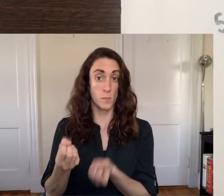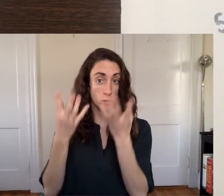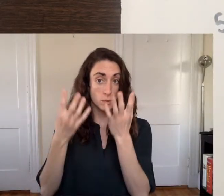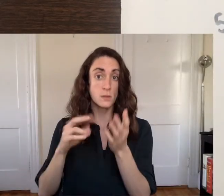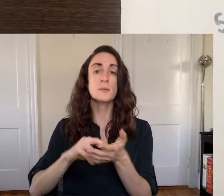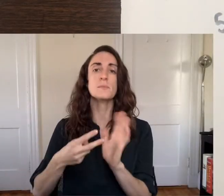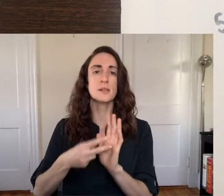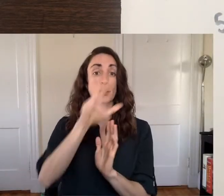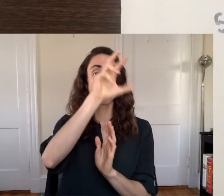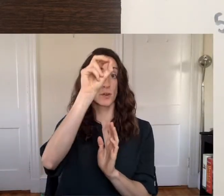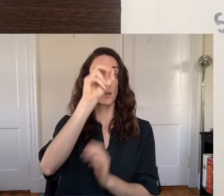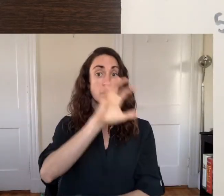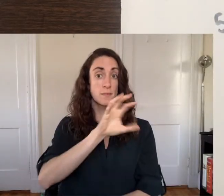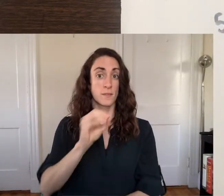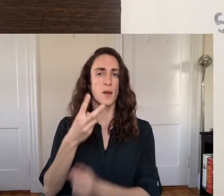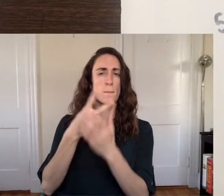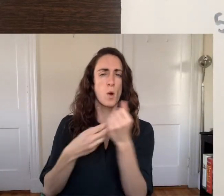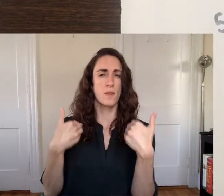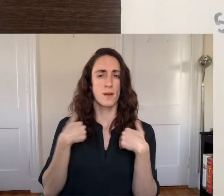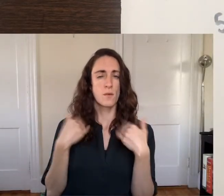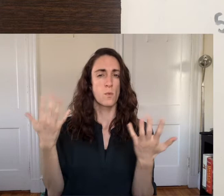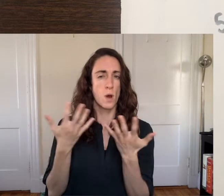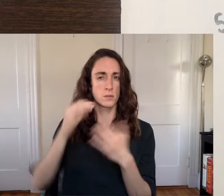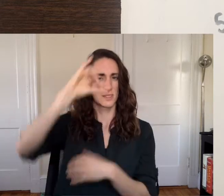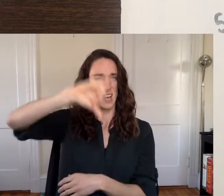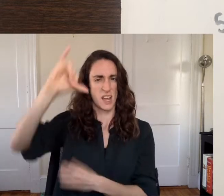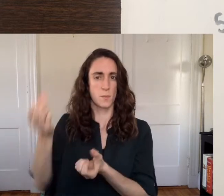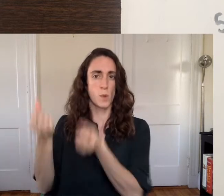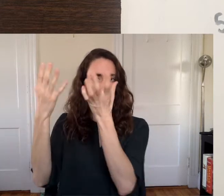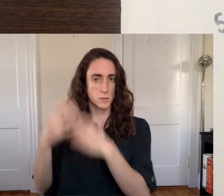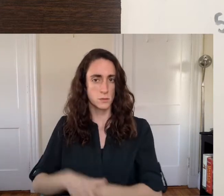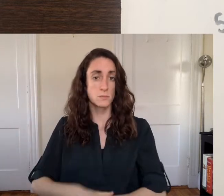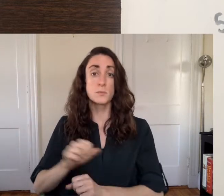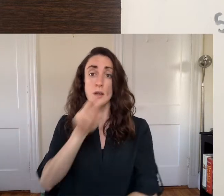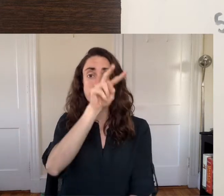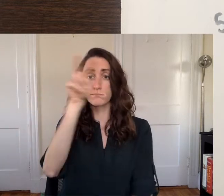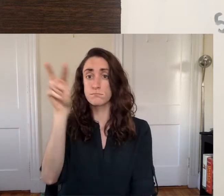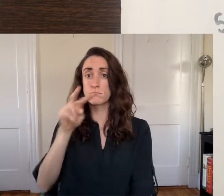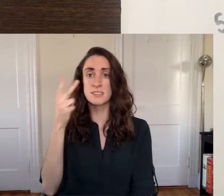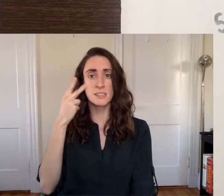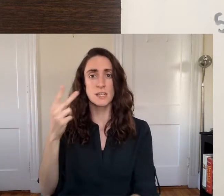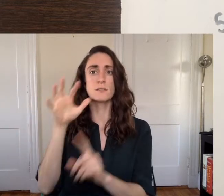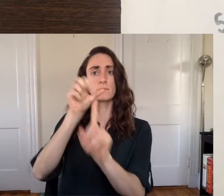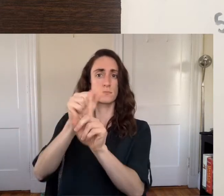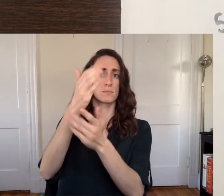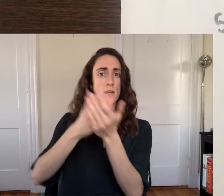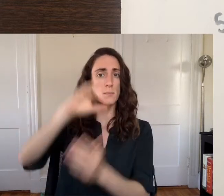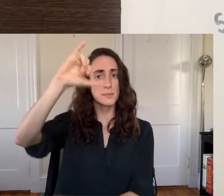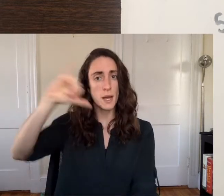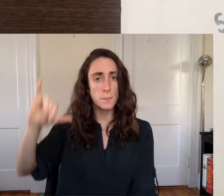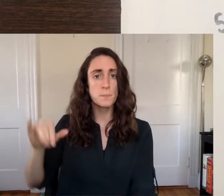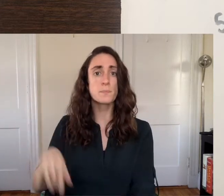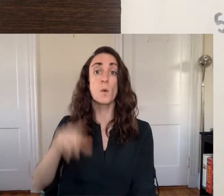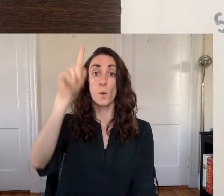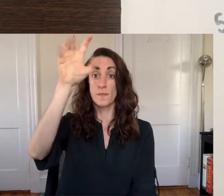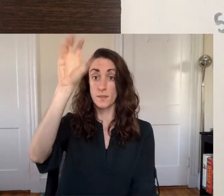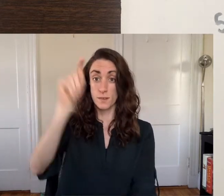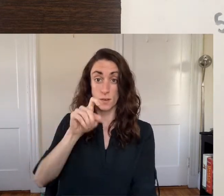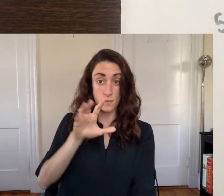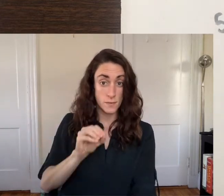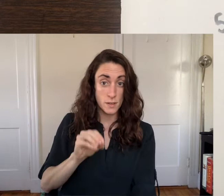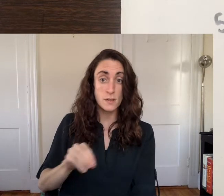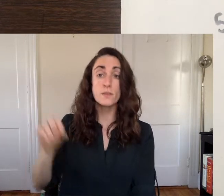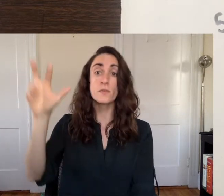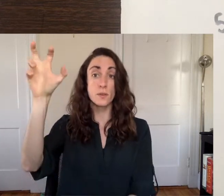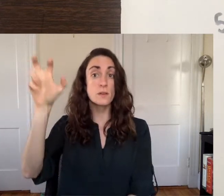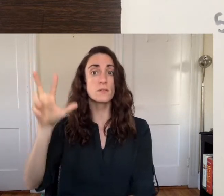Now we're looking for any multiples which are common to both 30 and 50. So what shows up in both lists? We can take a quick look and see that both lists